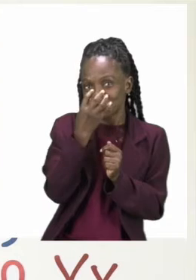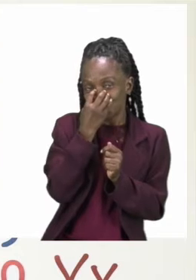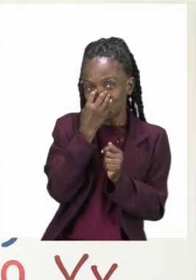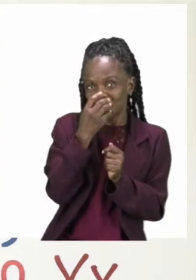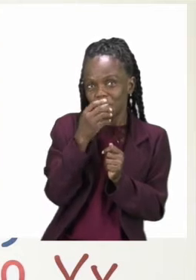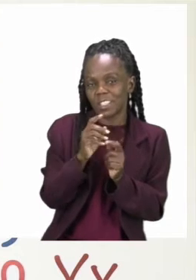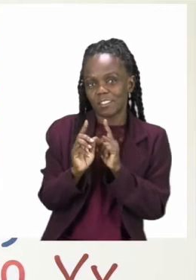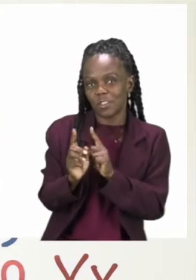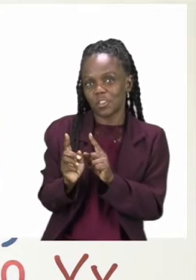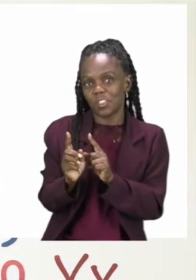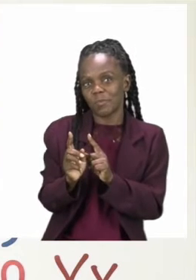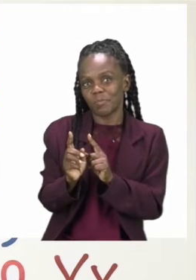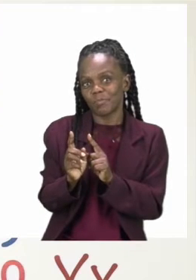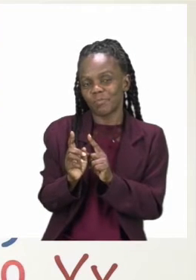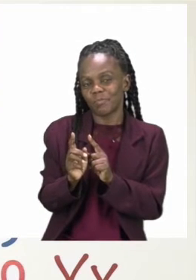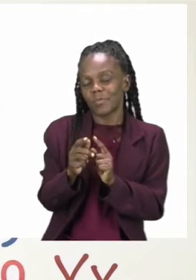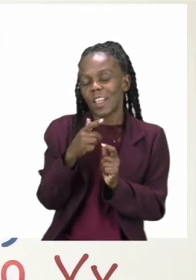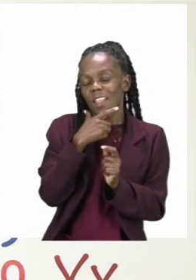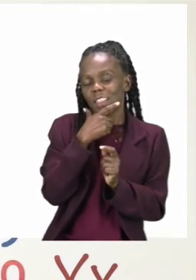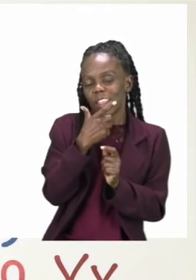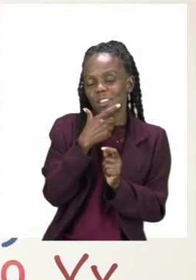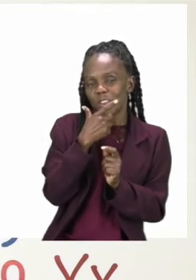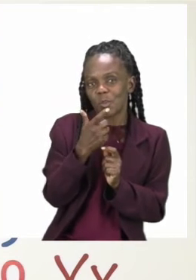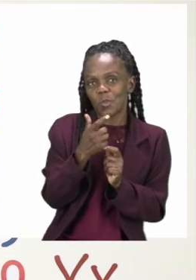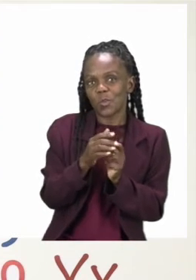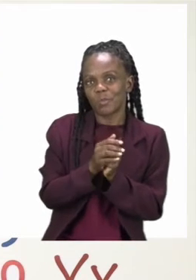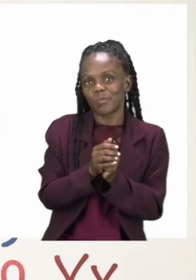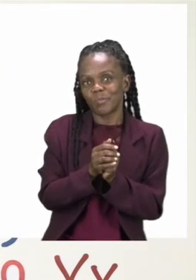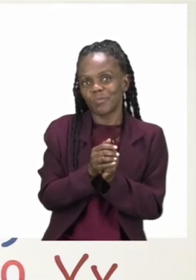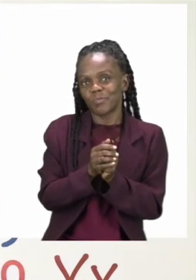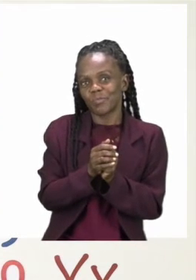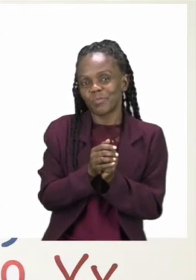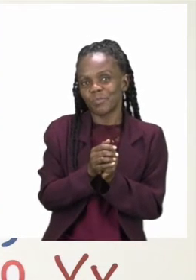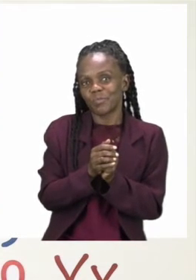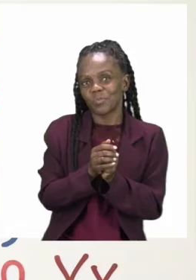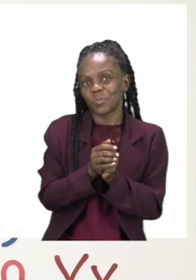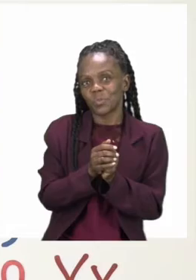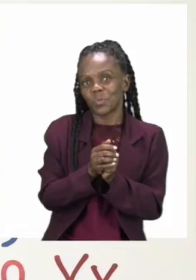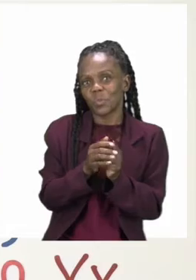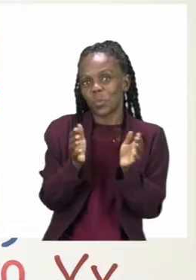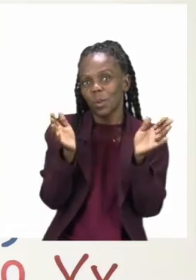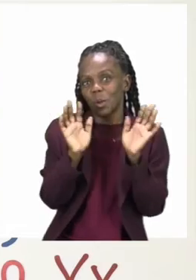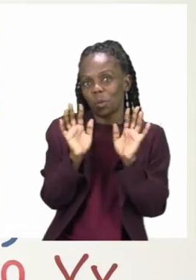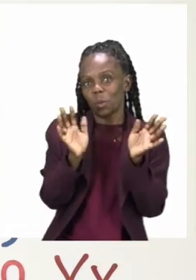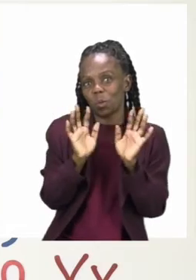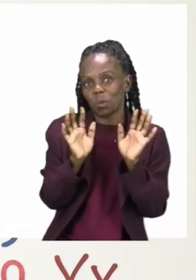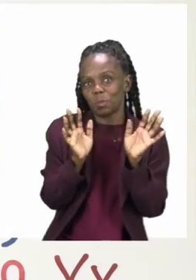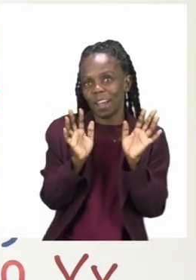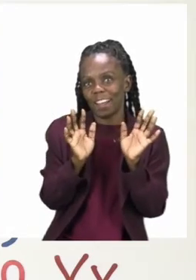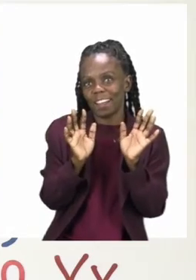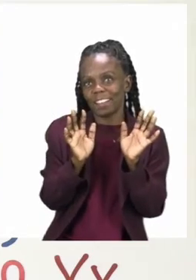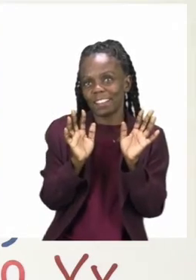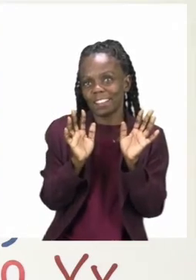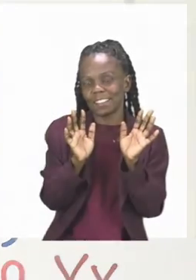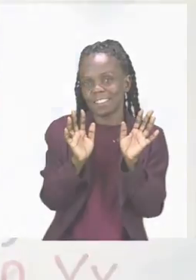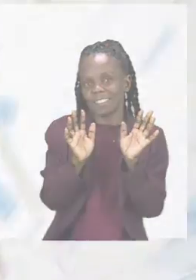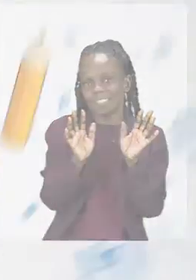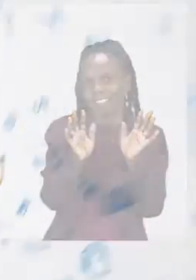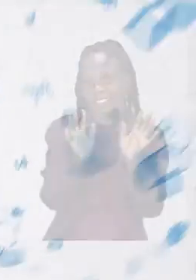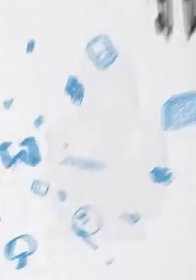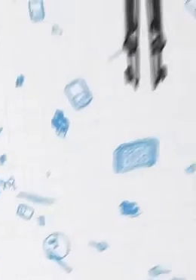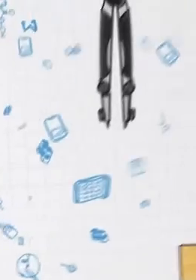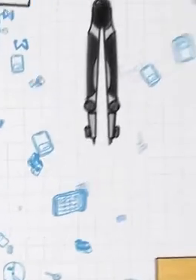Our bodies are really the coolest things ever. They really are, Zacky. And now, I think it's time for us to sing